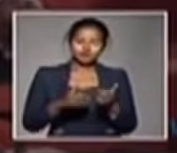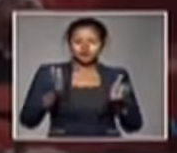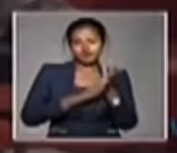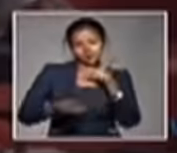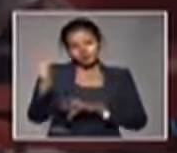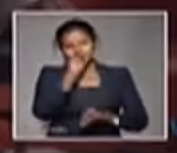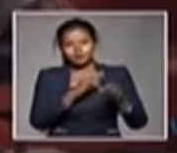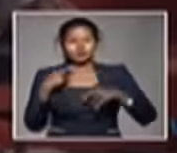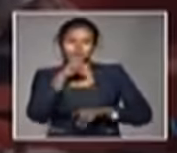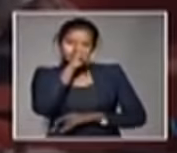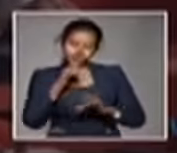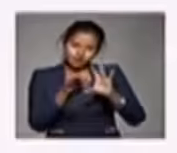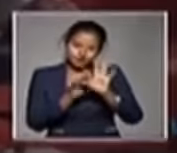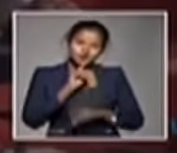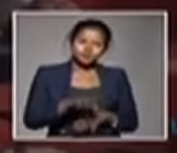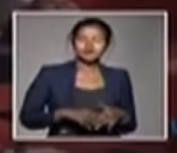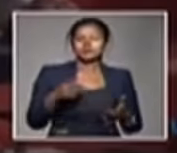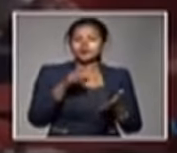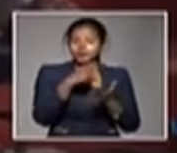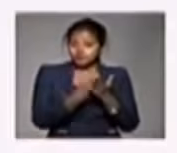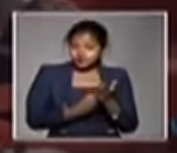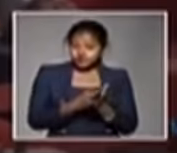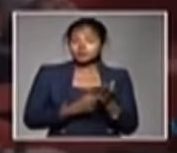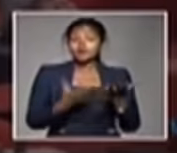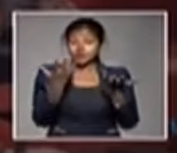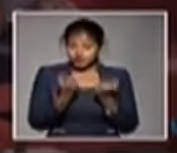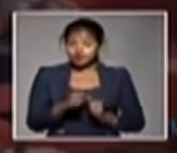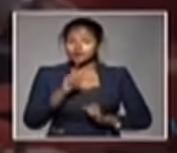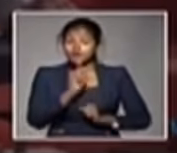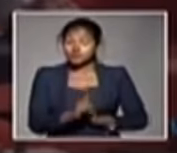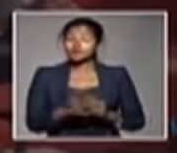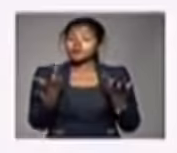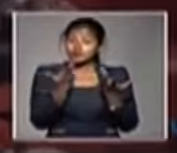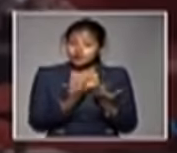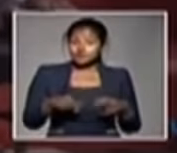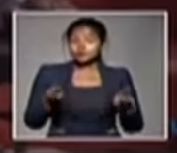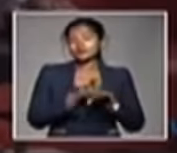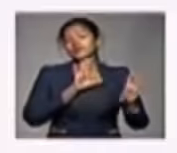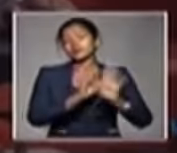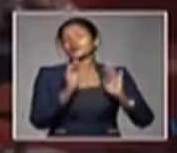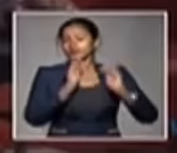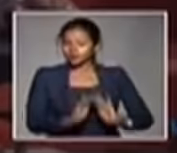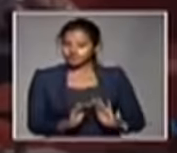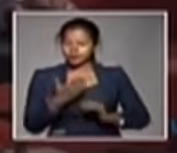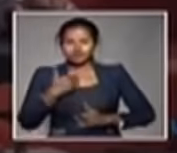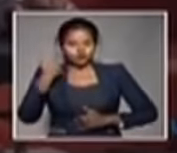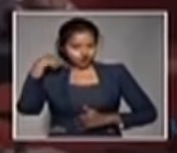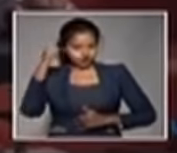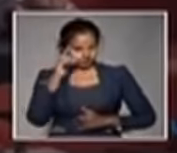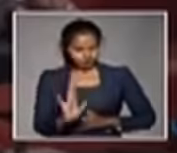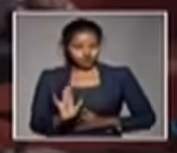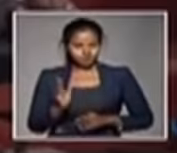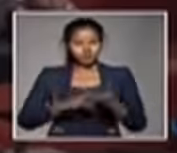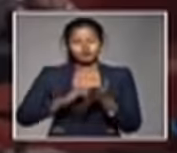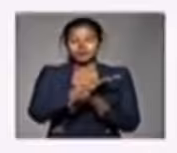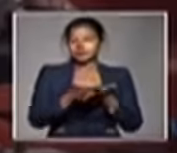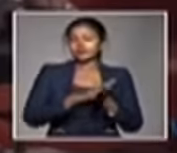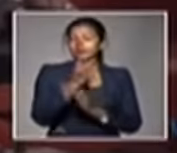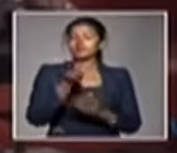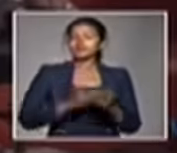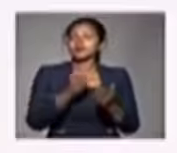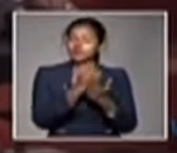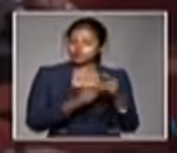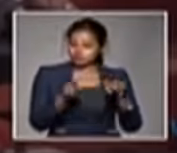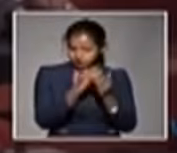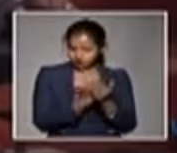was legislation necessary to counter this situation. We know that the quarantine ordinance and